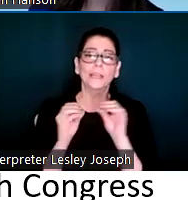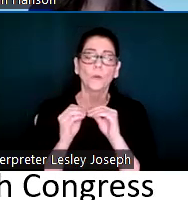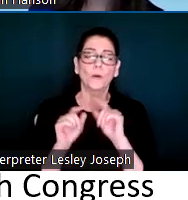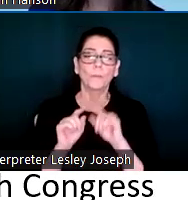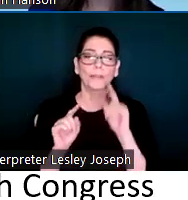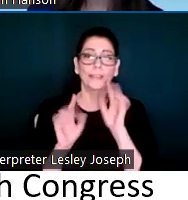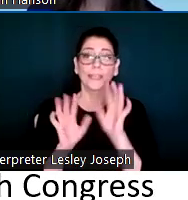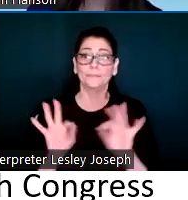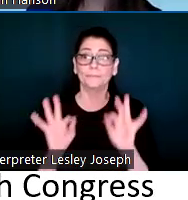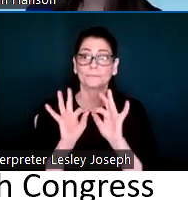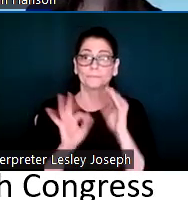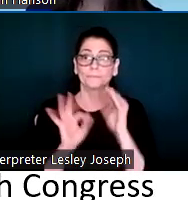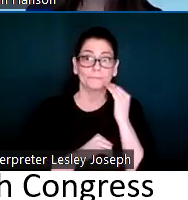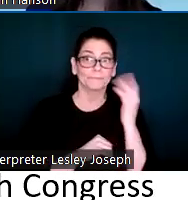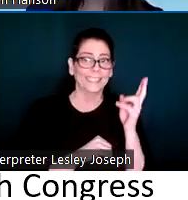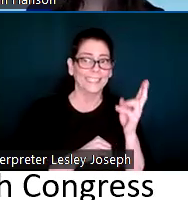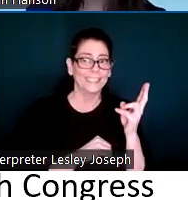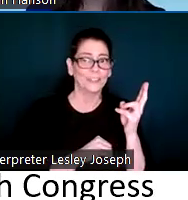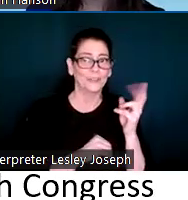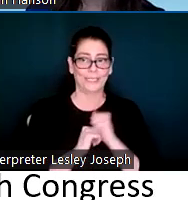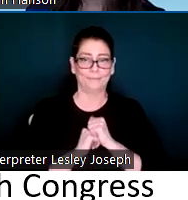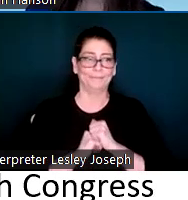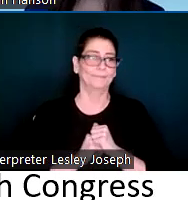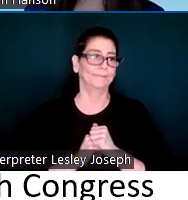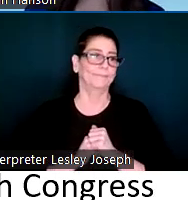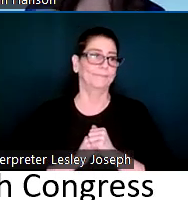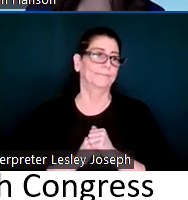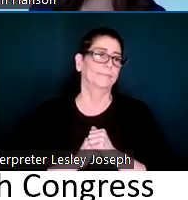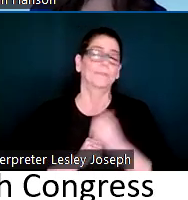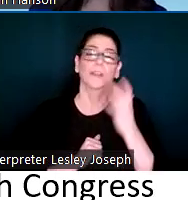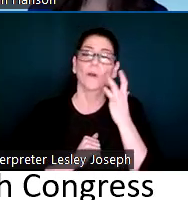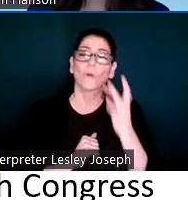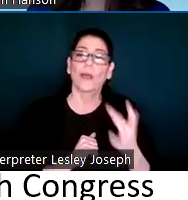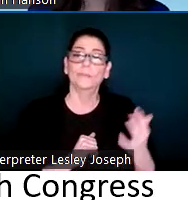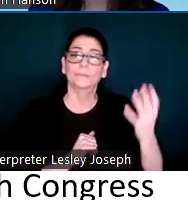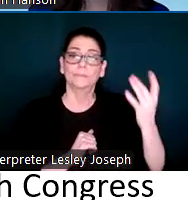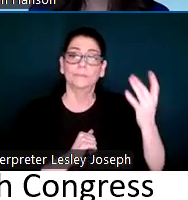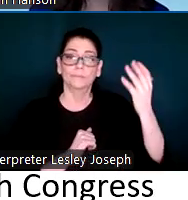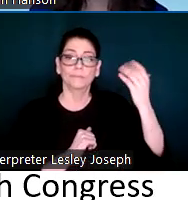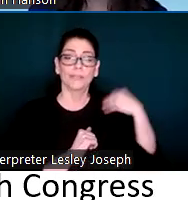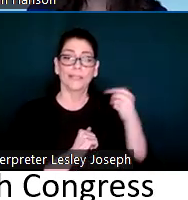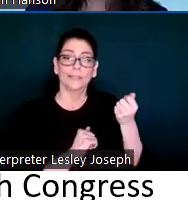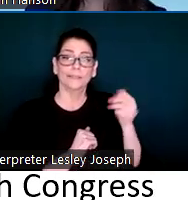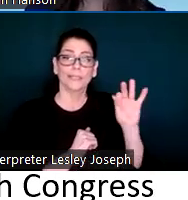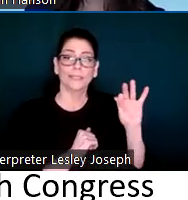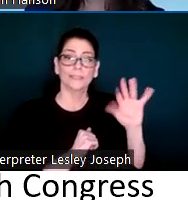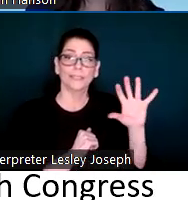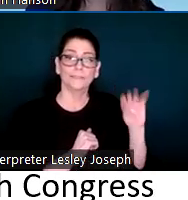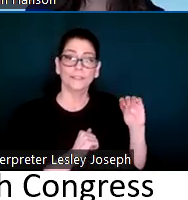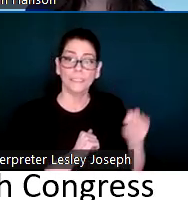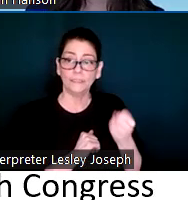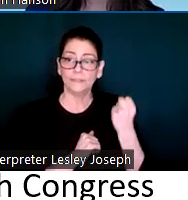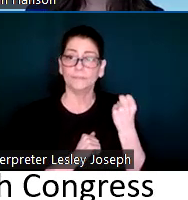to understand the history of some of that. Because going all the way back into the 50s, the